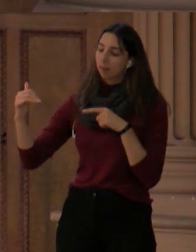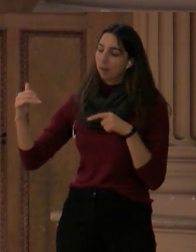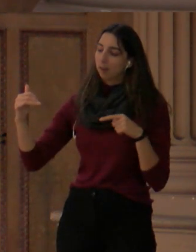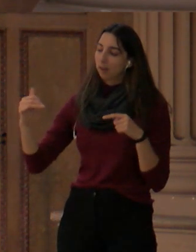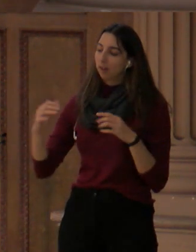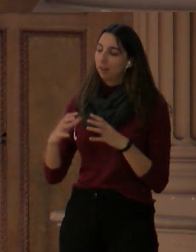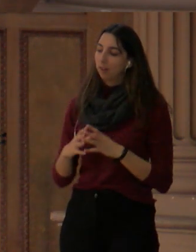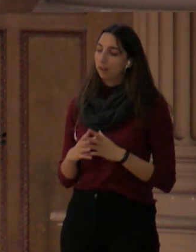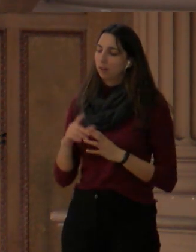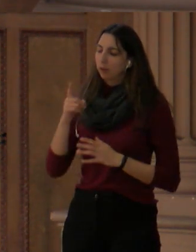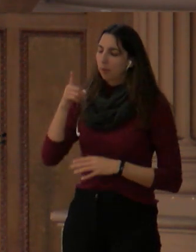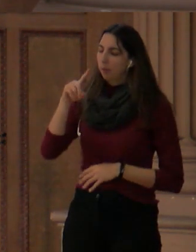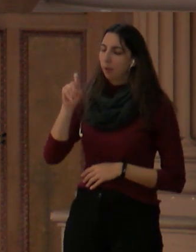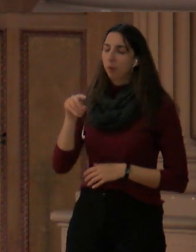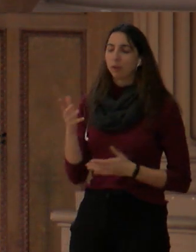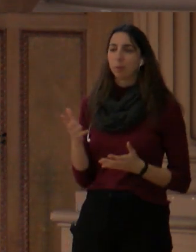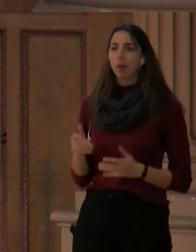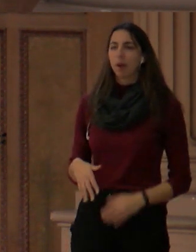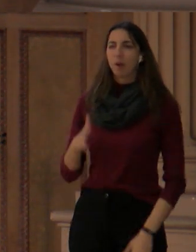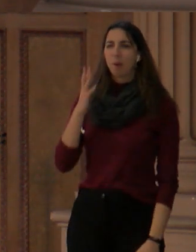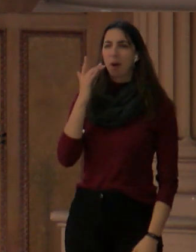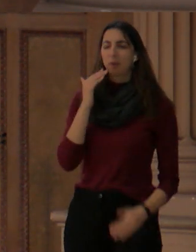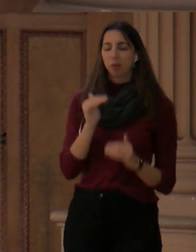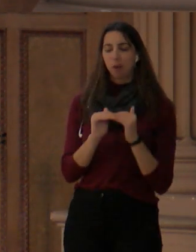But then the question is, then why are we so apathetic?